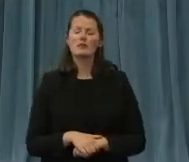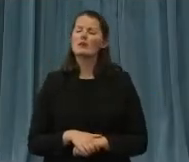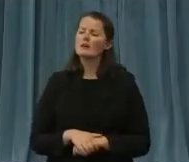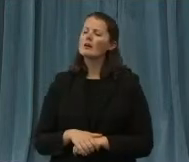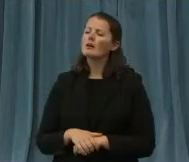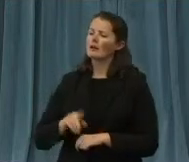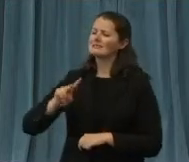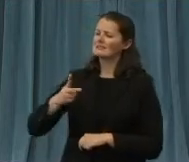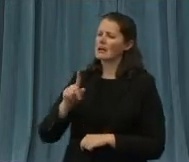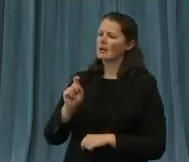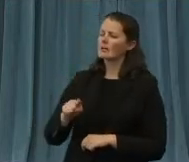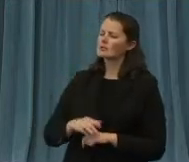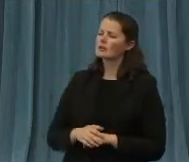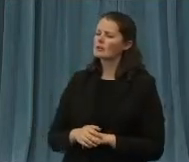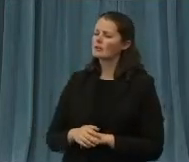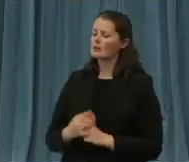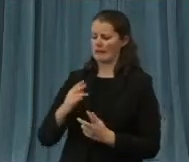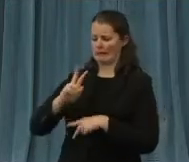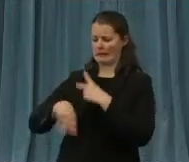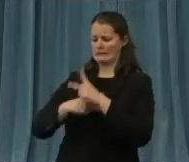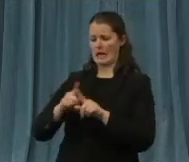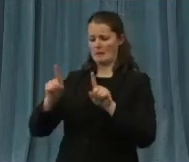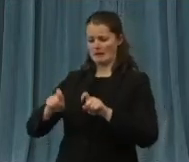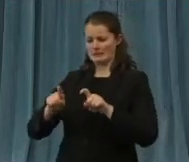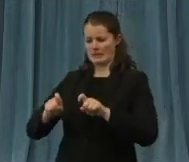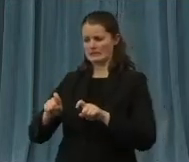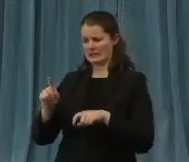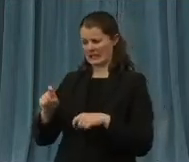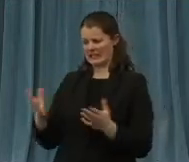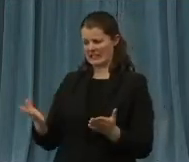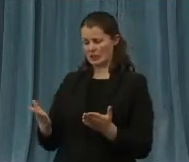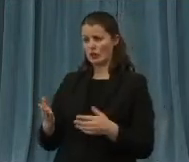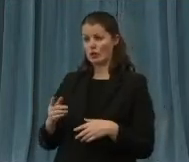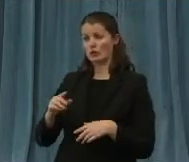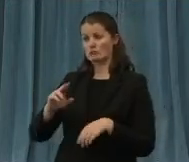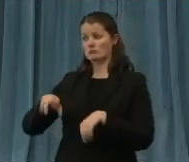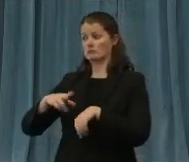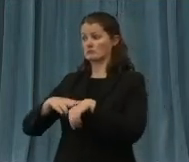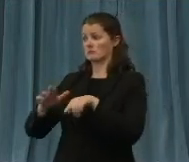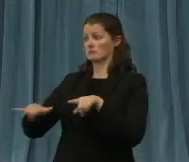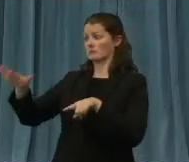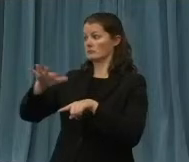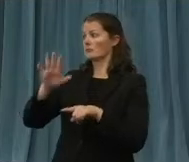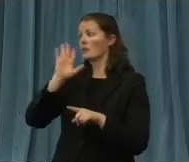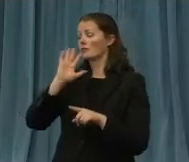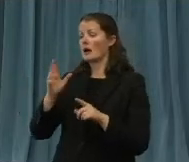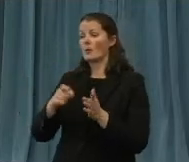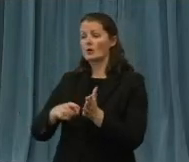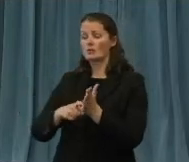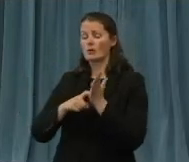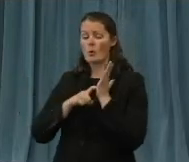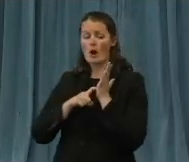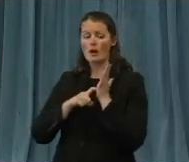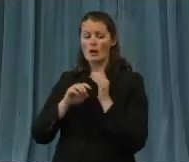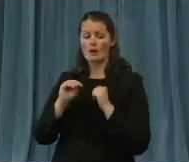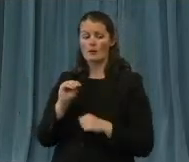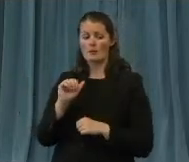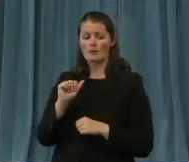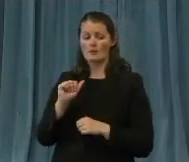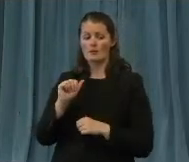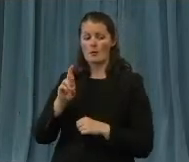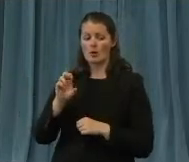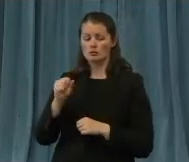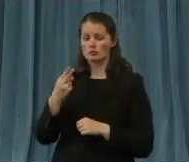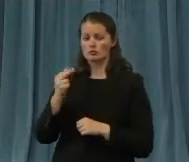for the type of testing that is needed nationwide and here in Nevada, it would require a Marshall Plan type